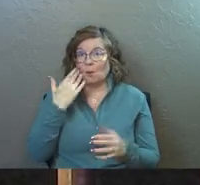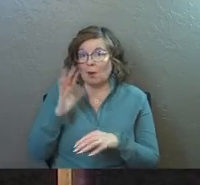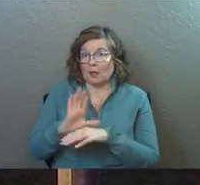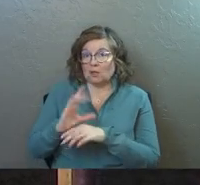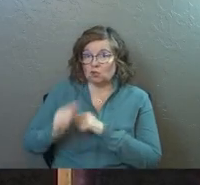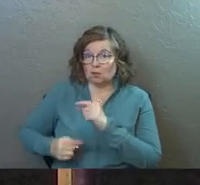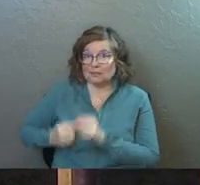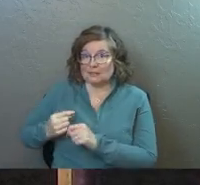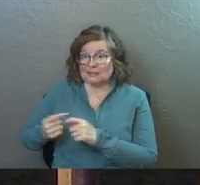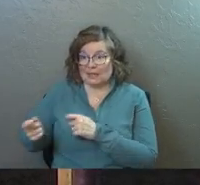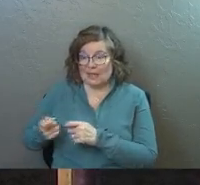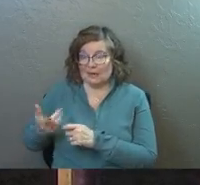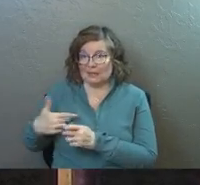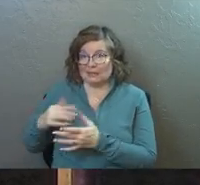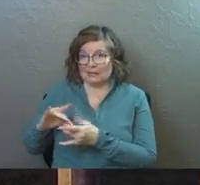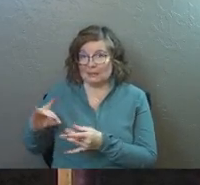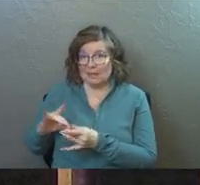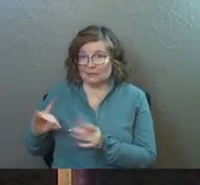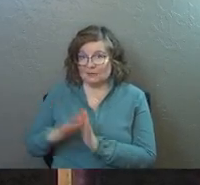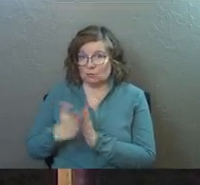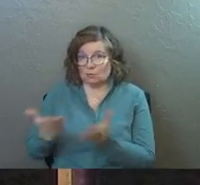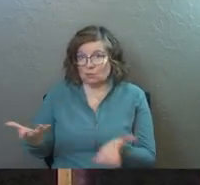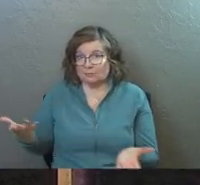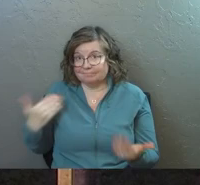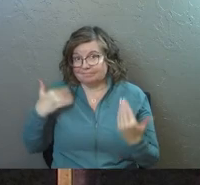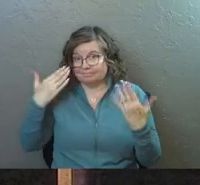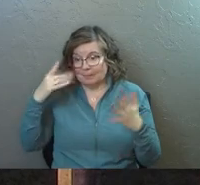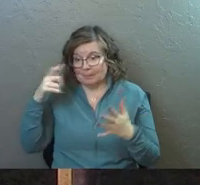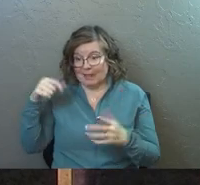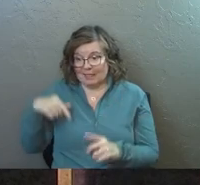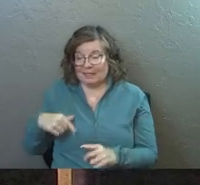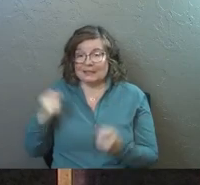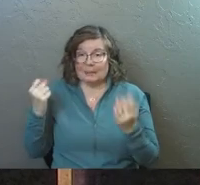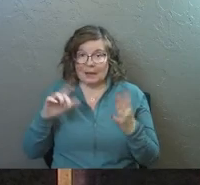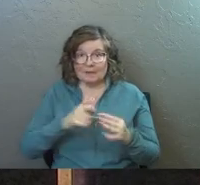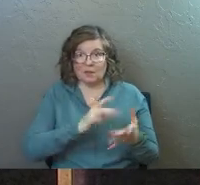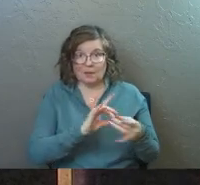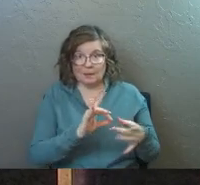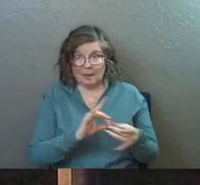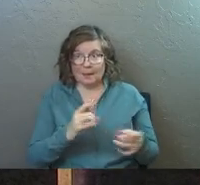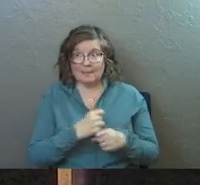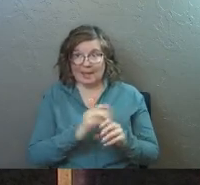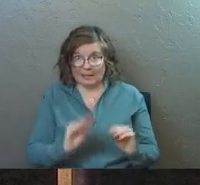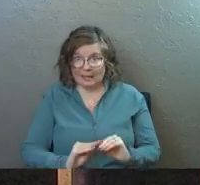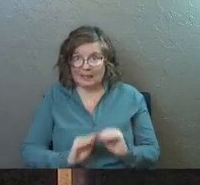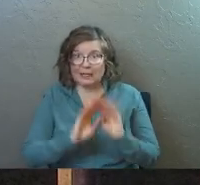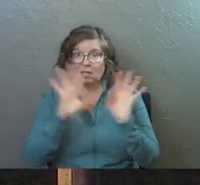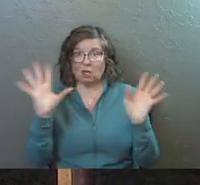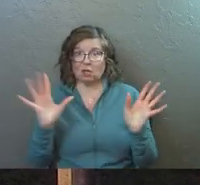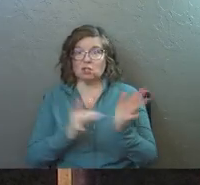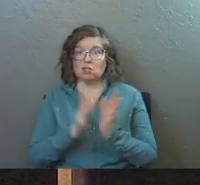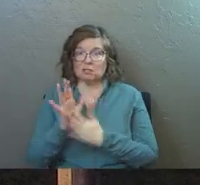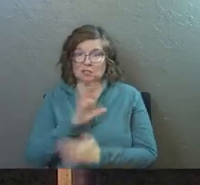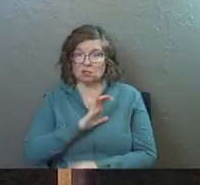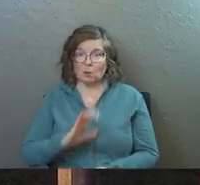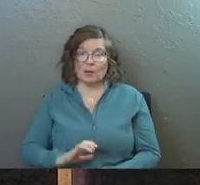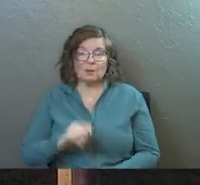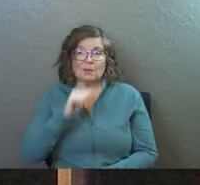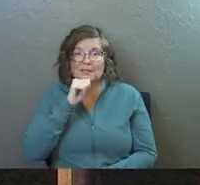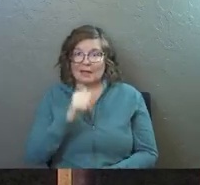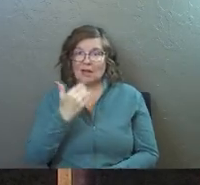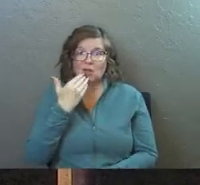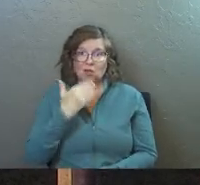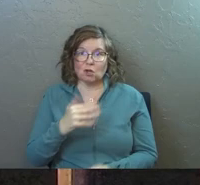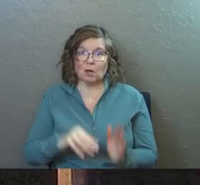church tradition handles this passage of scripture. Because this and many other passages make it clear Jesus Christ was not